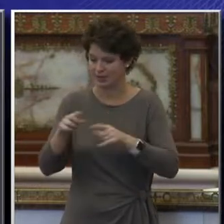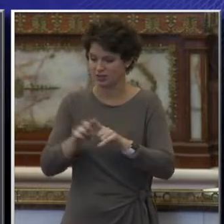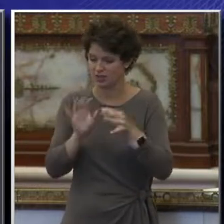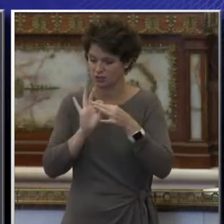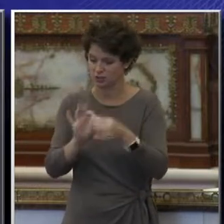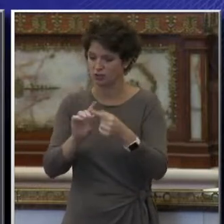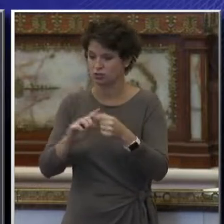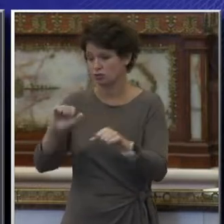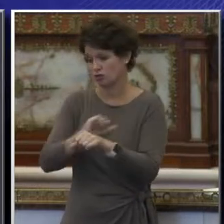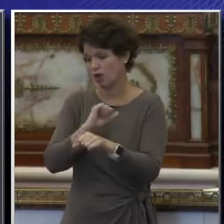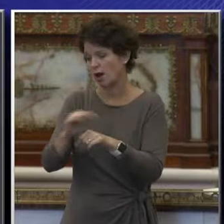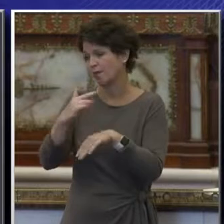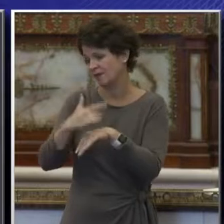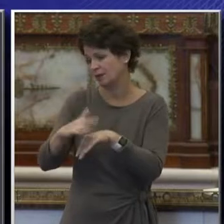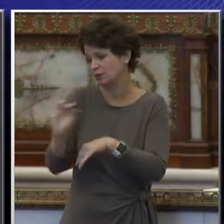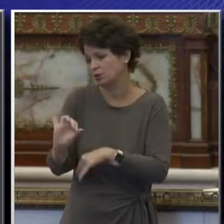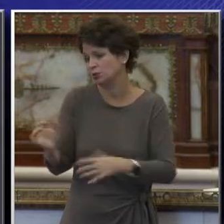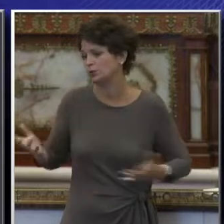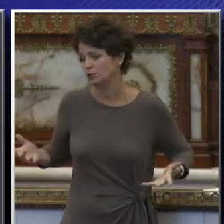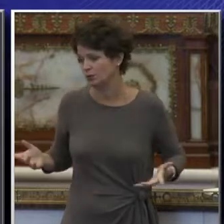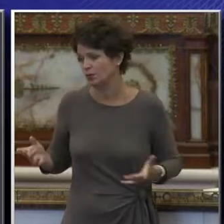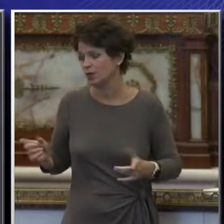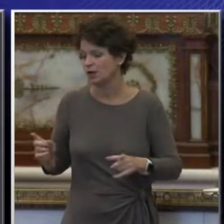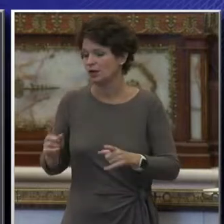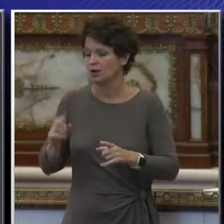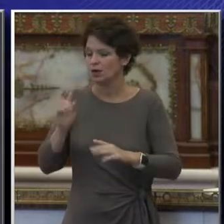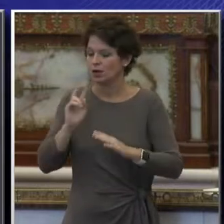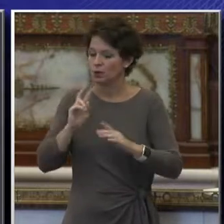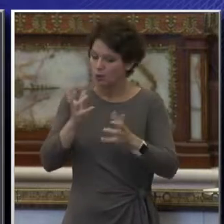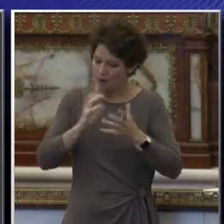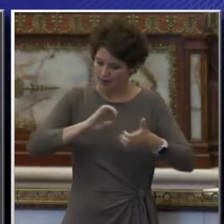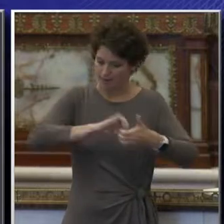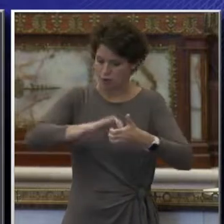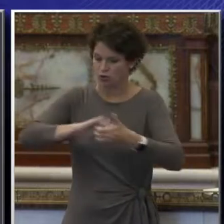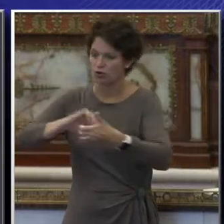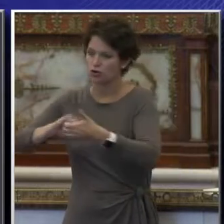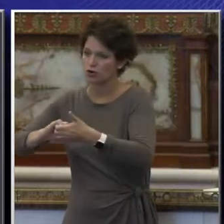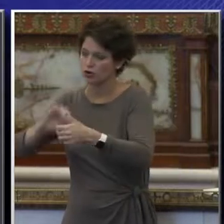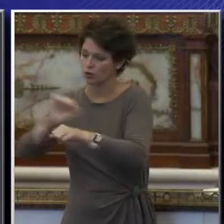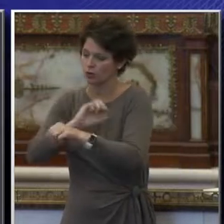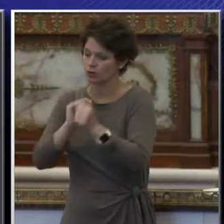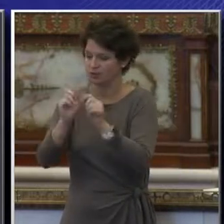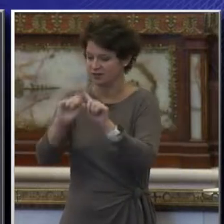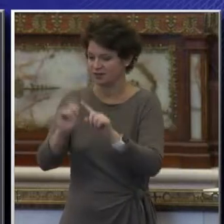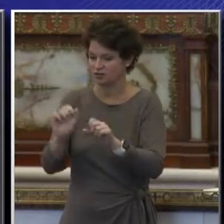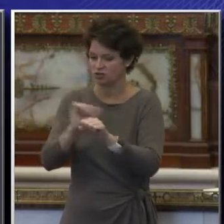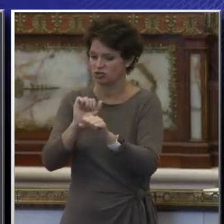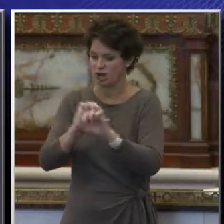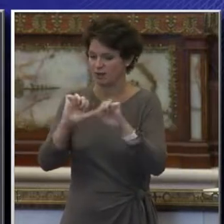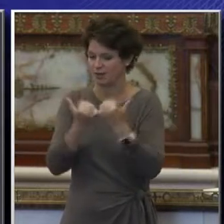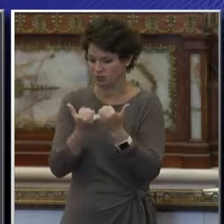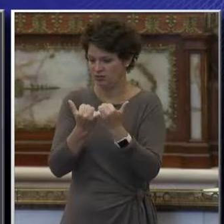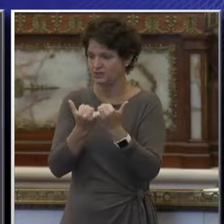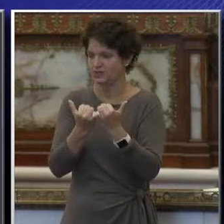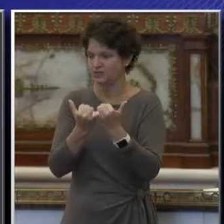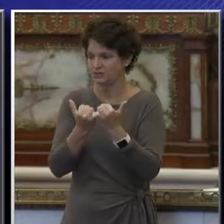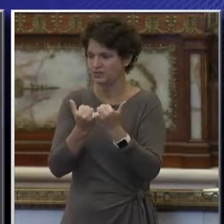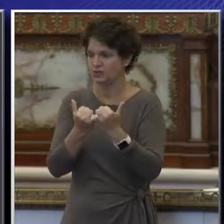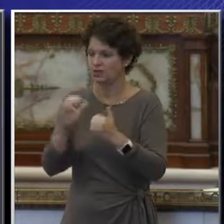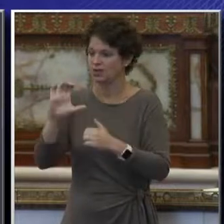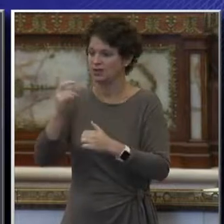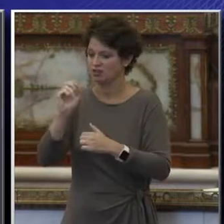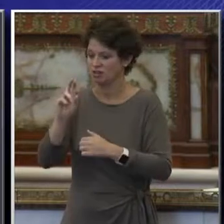to jobs, like we mentioned. So, you know, looking to partner up with local job agencies, Chamber of